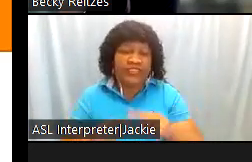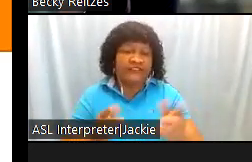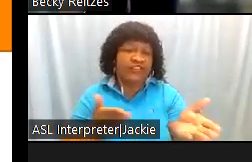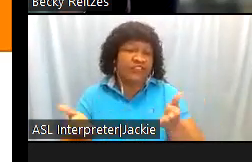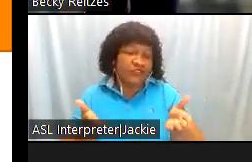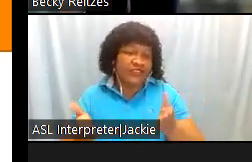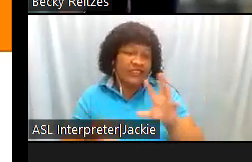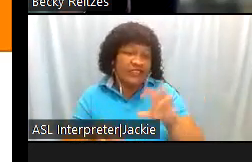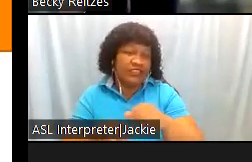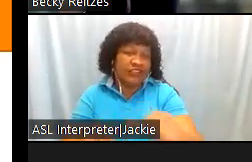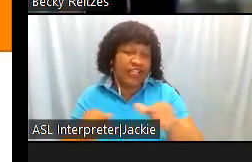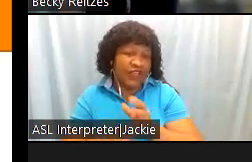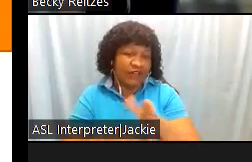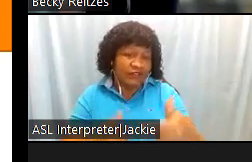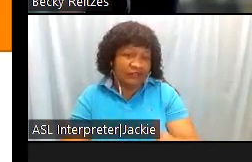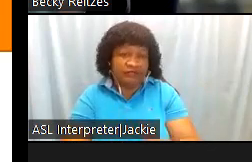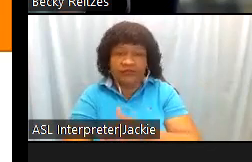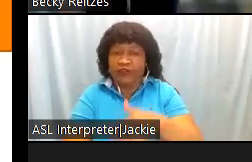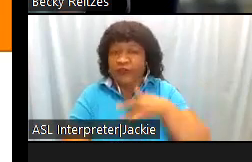services after you're feeling better.